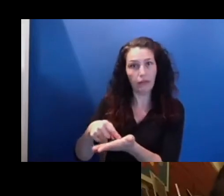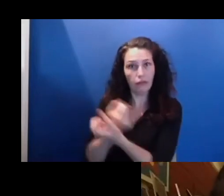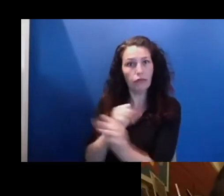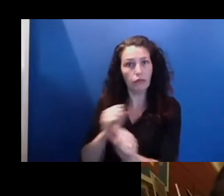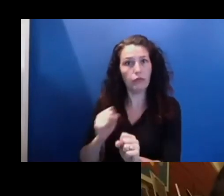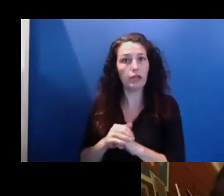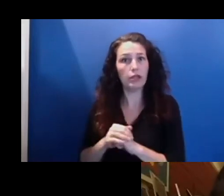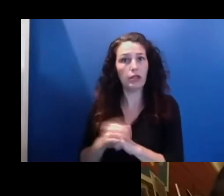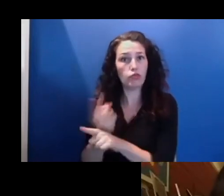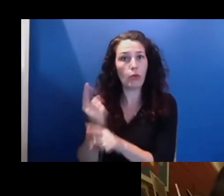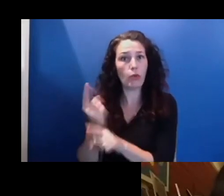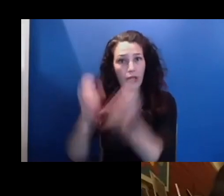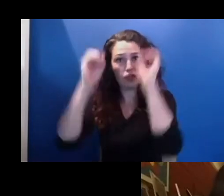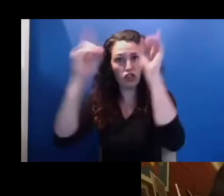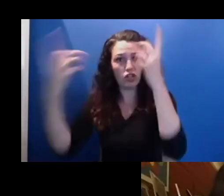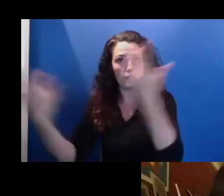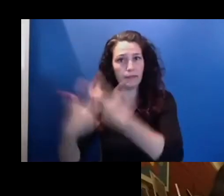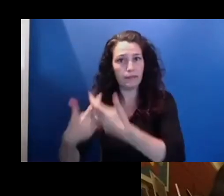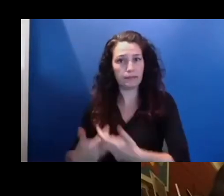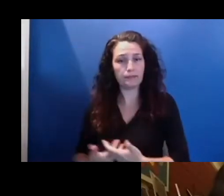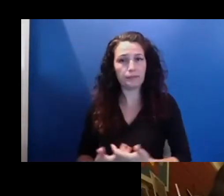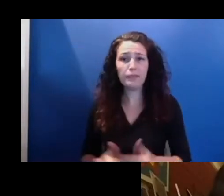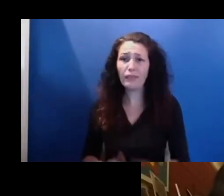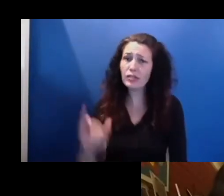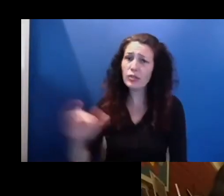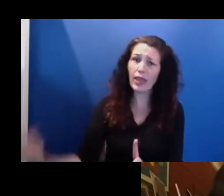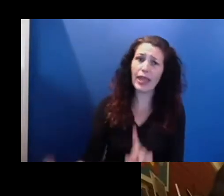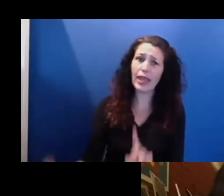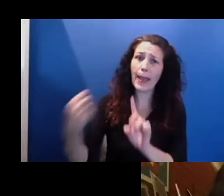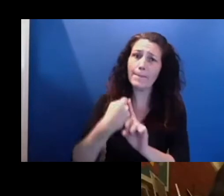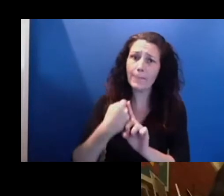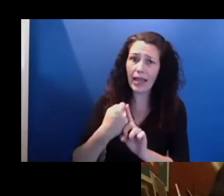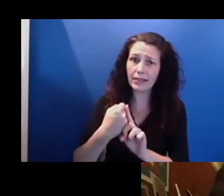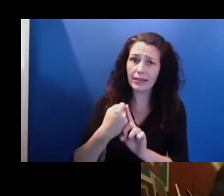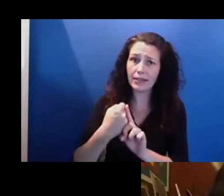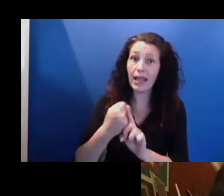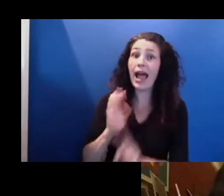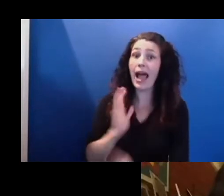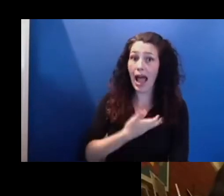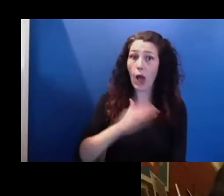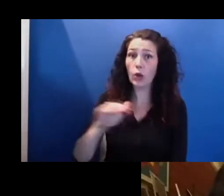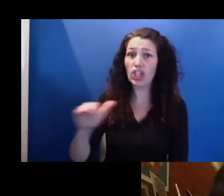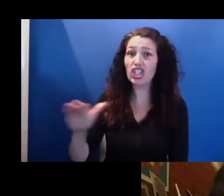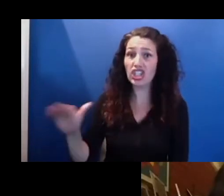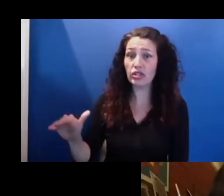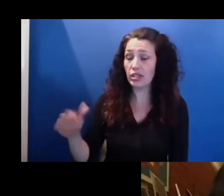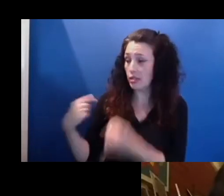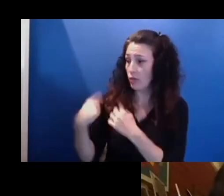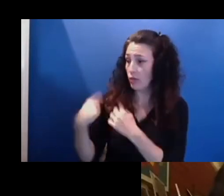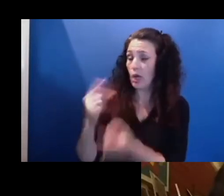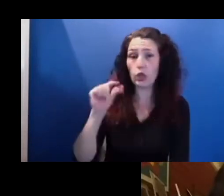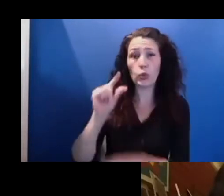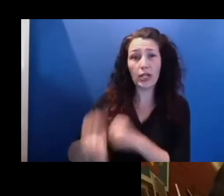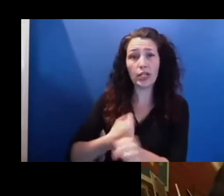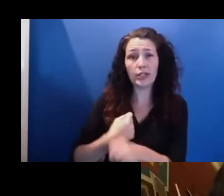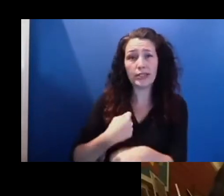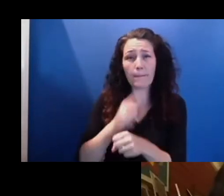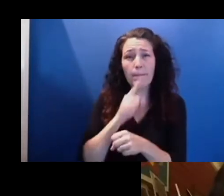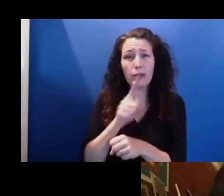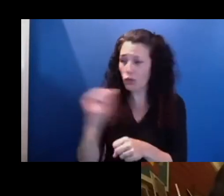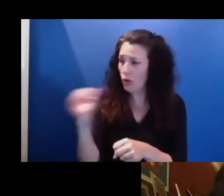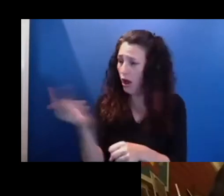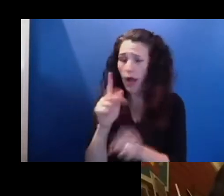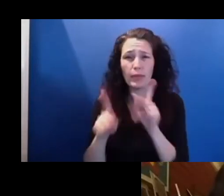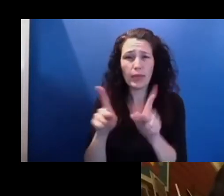have learned that our efforts have had a broader impact beyond our own children. I have spent the past 20 years working to ensure that people with disabilities are afforded